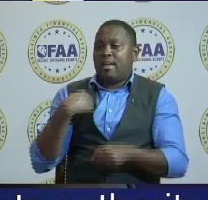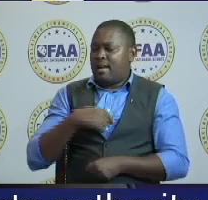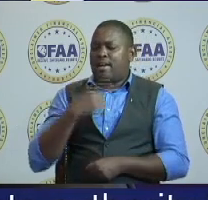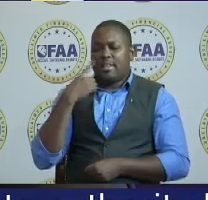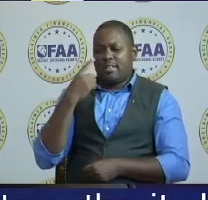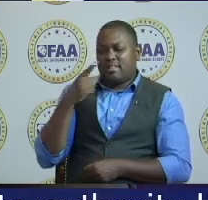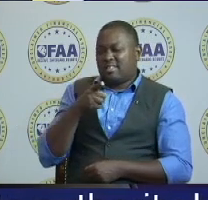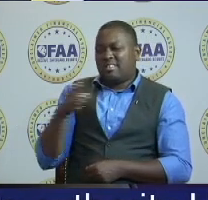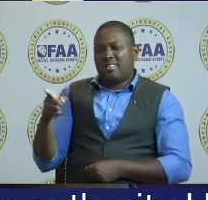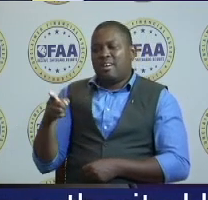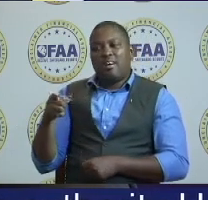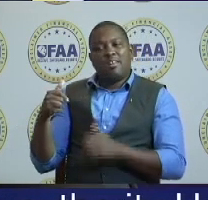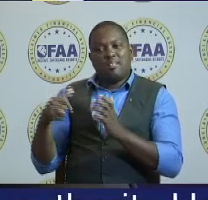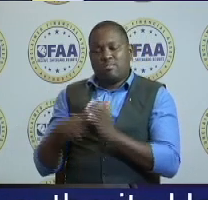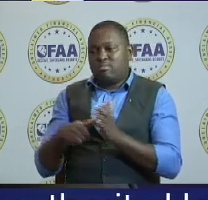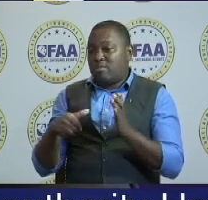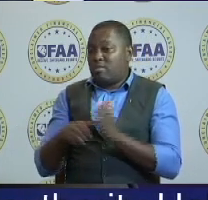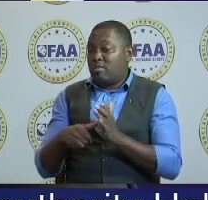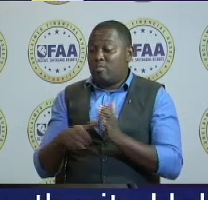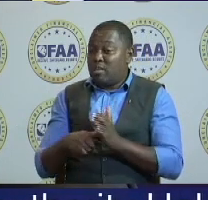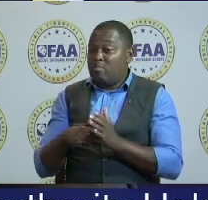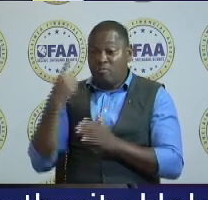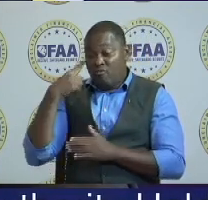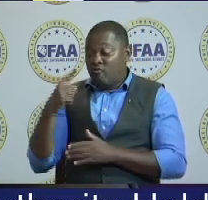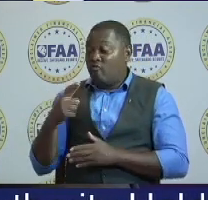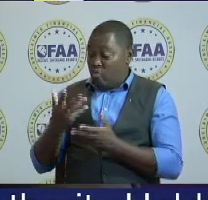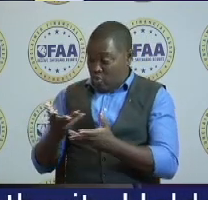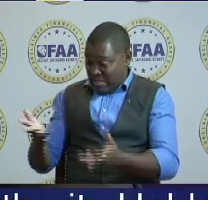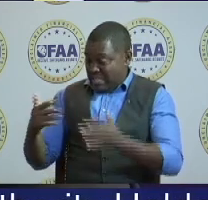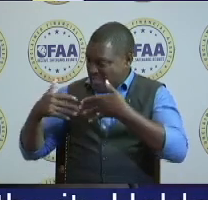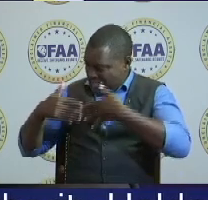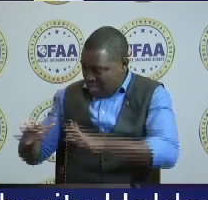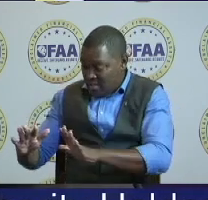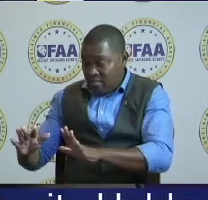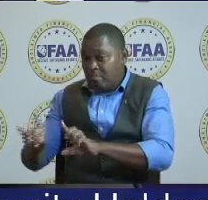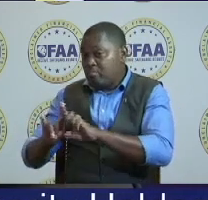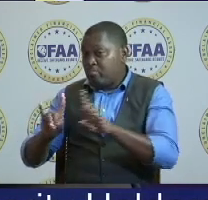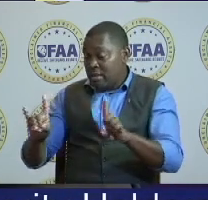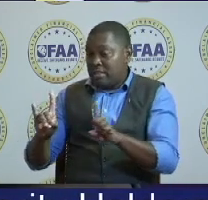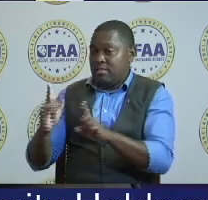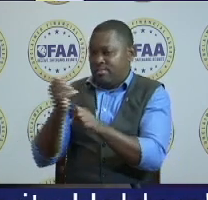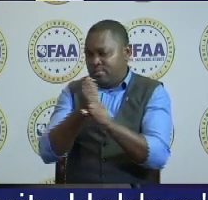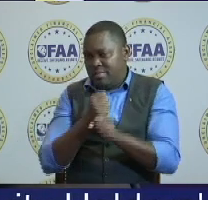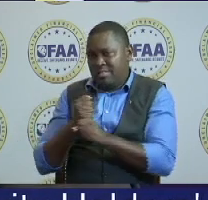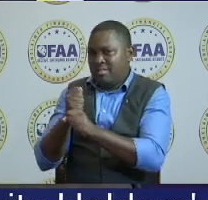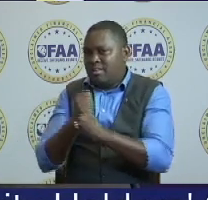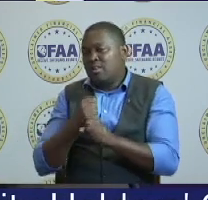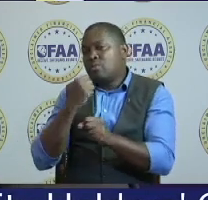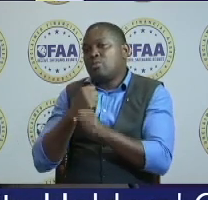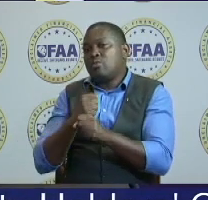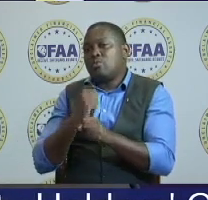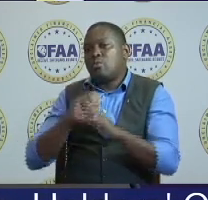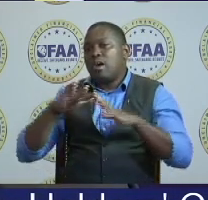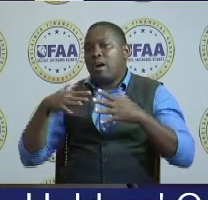massive outstanding unclaimed assets. But how now SACOs should treat them in terms of their